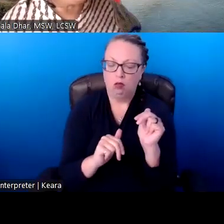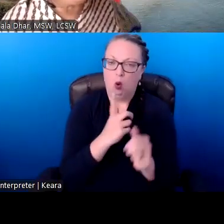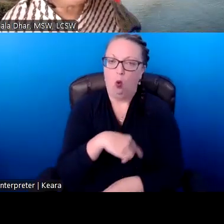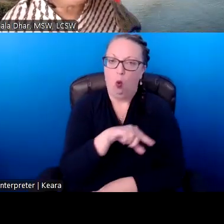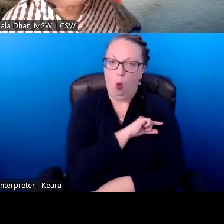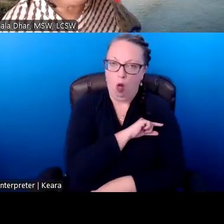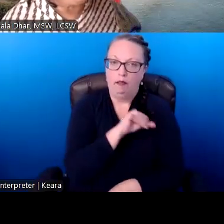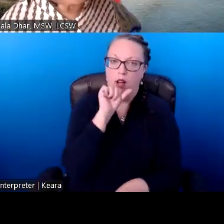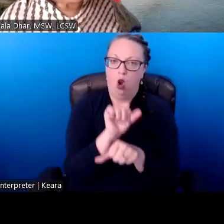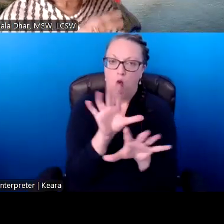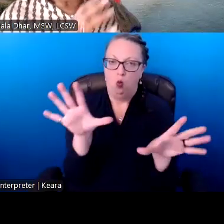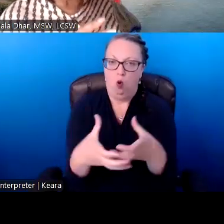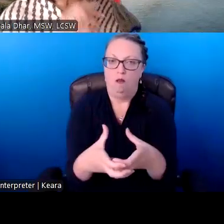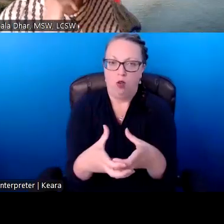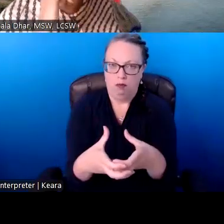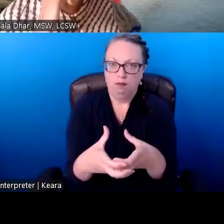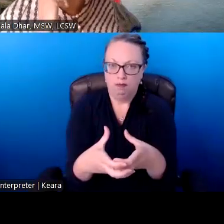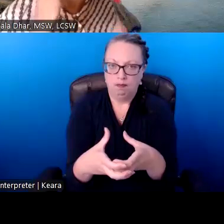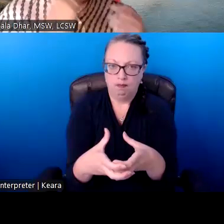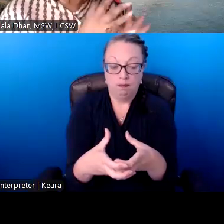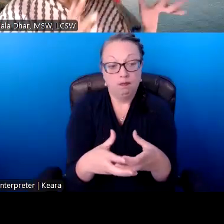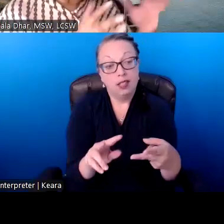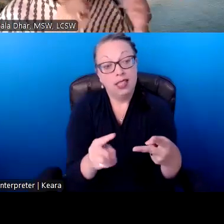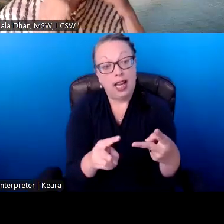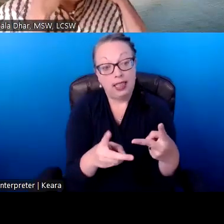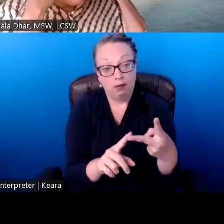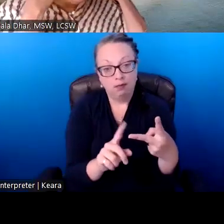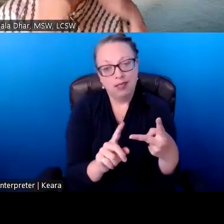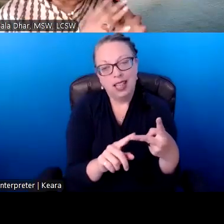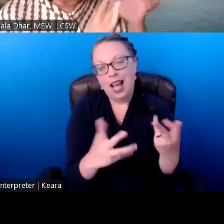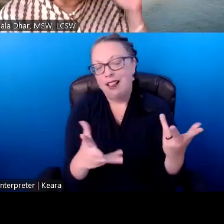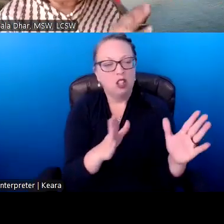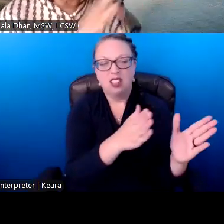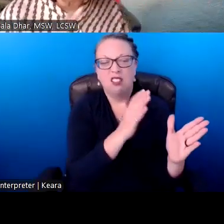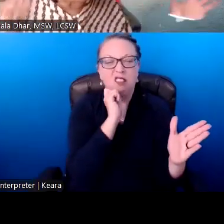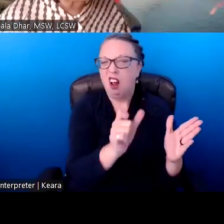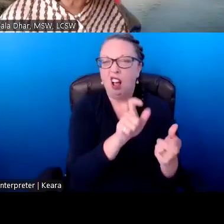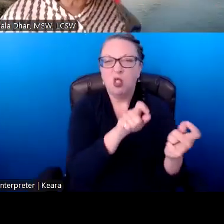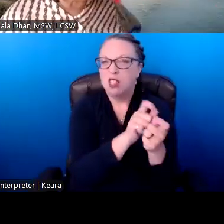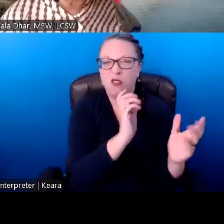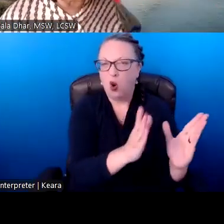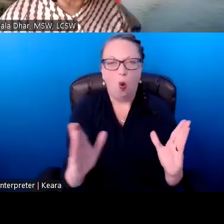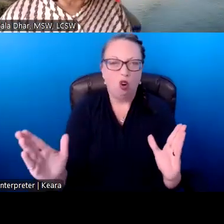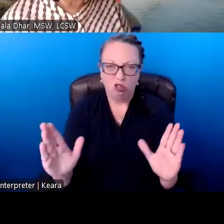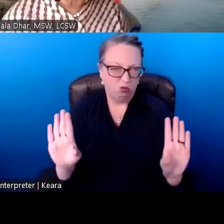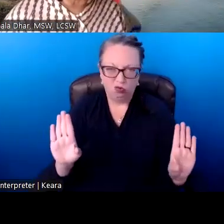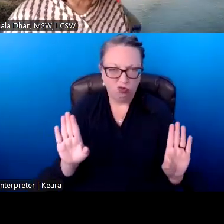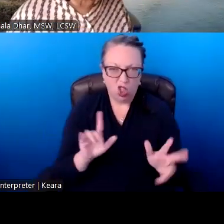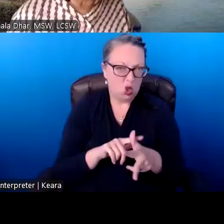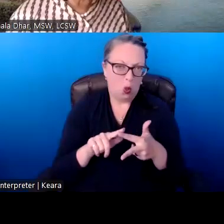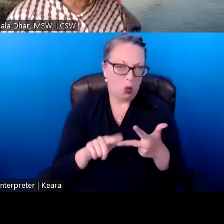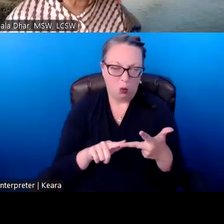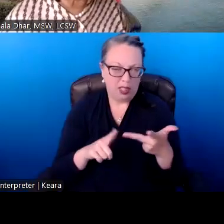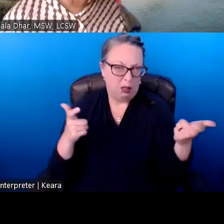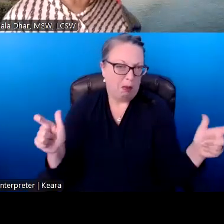workforce. Second one is integrate, and this is not in any order. I'm just giving you three